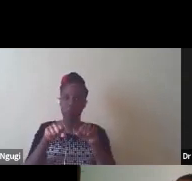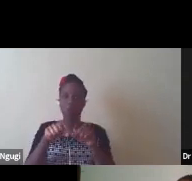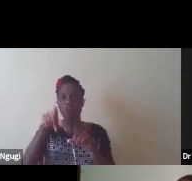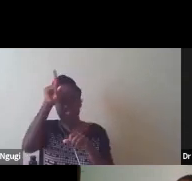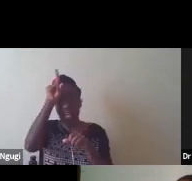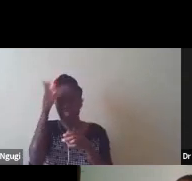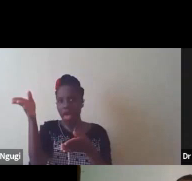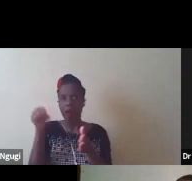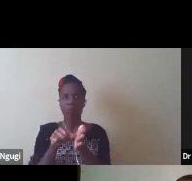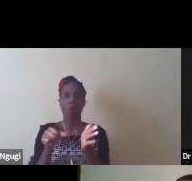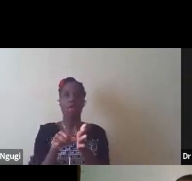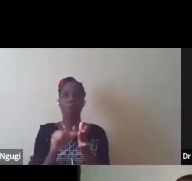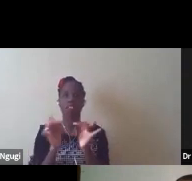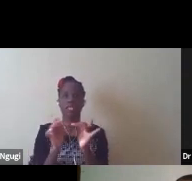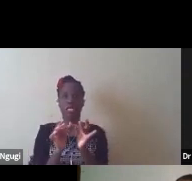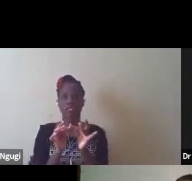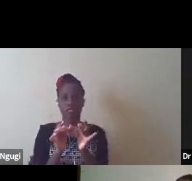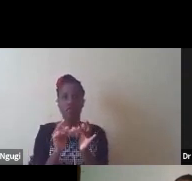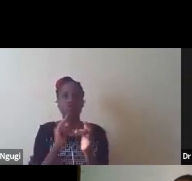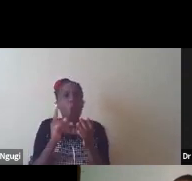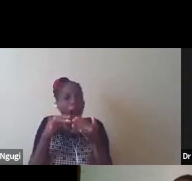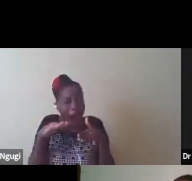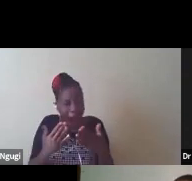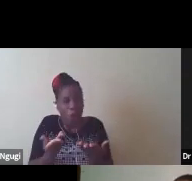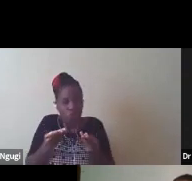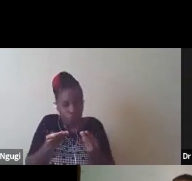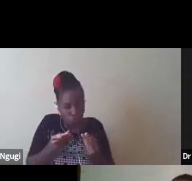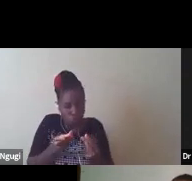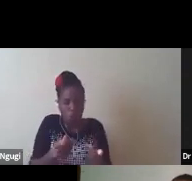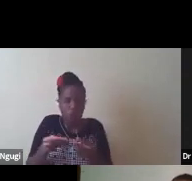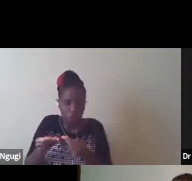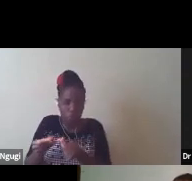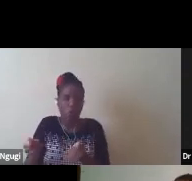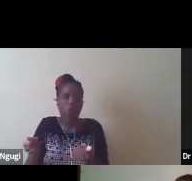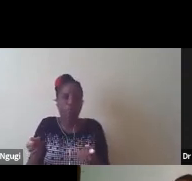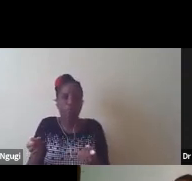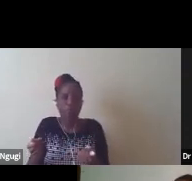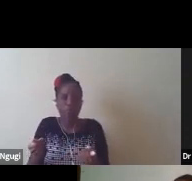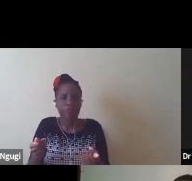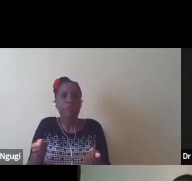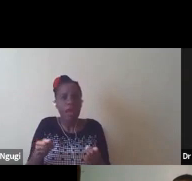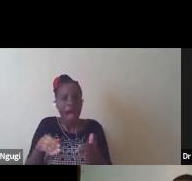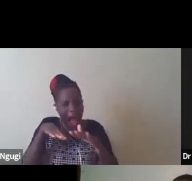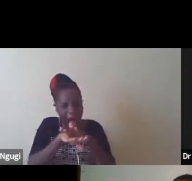But would there be traditional ways that would still be used to this point to be able